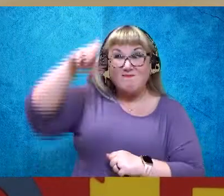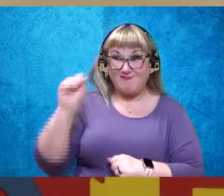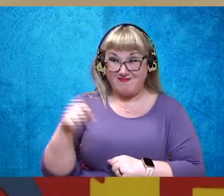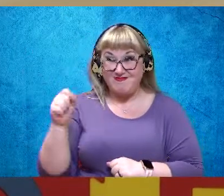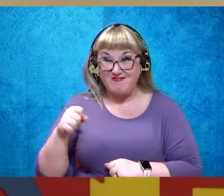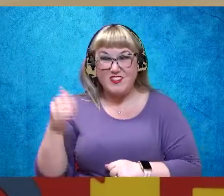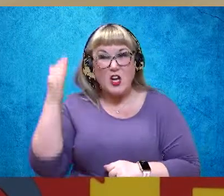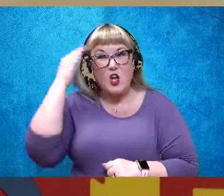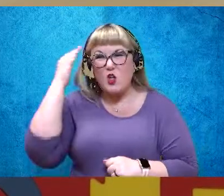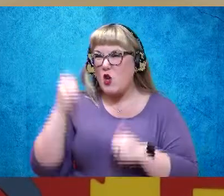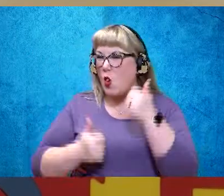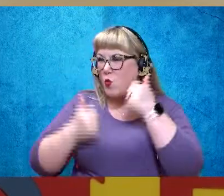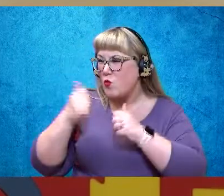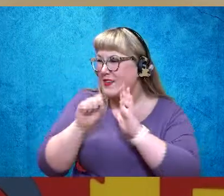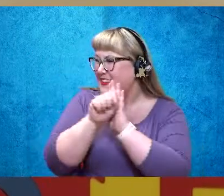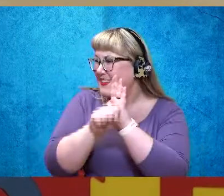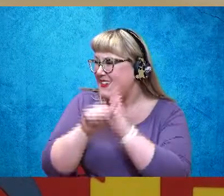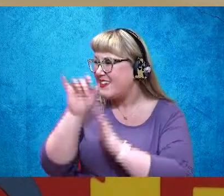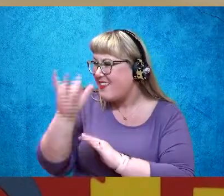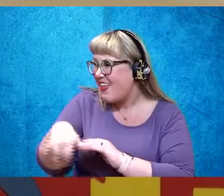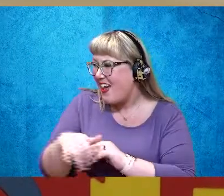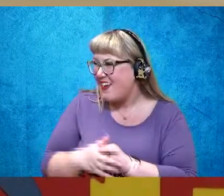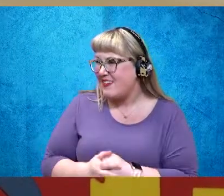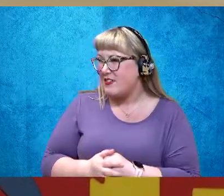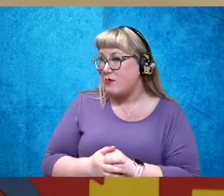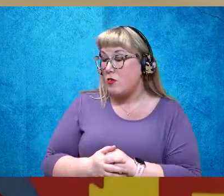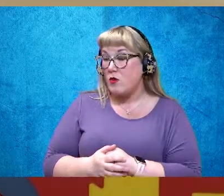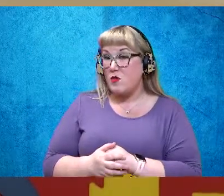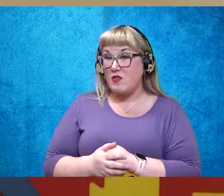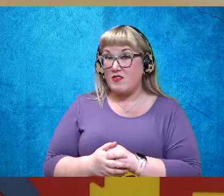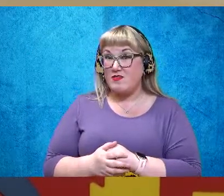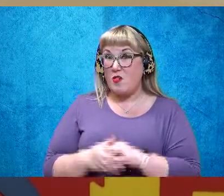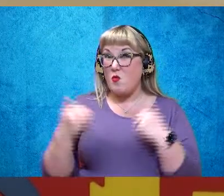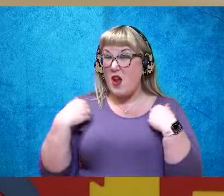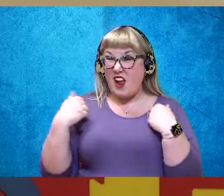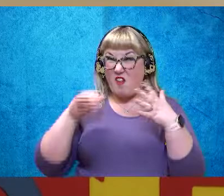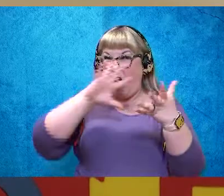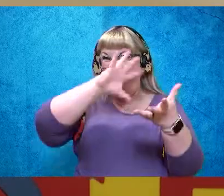Do you know what season it is when we wear all those heavy clothes?